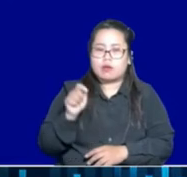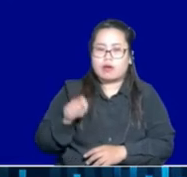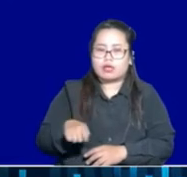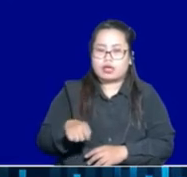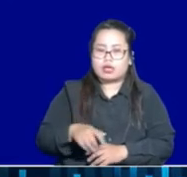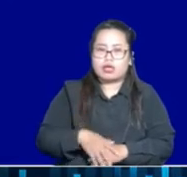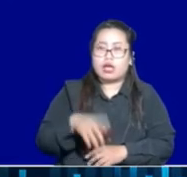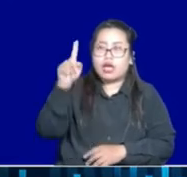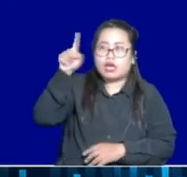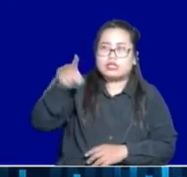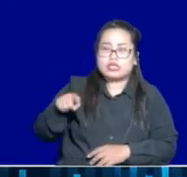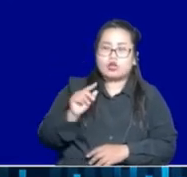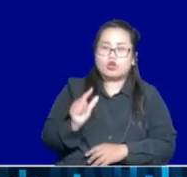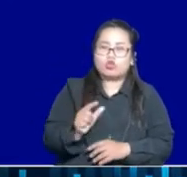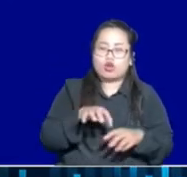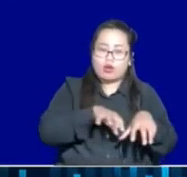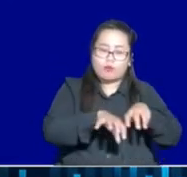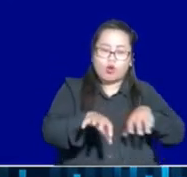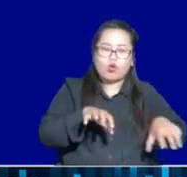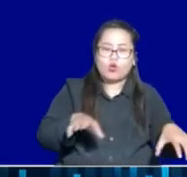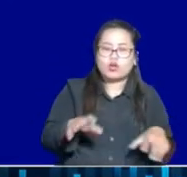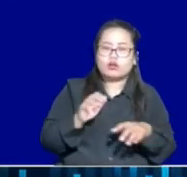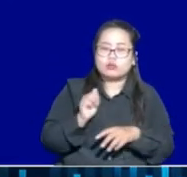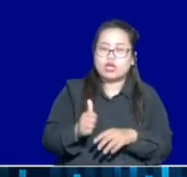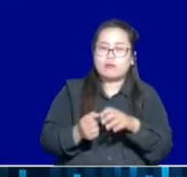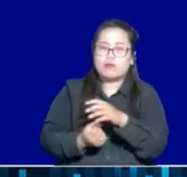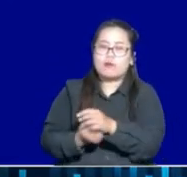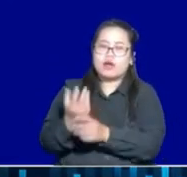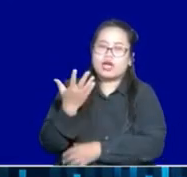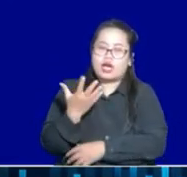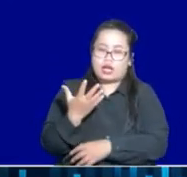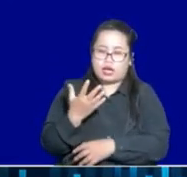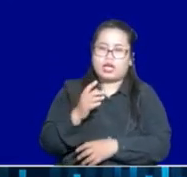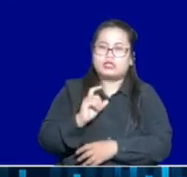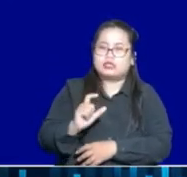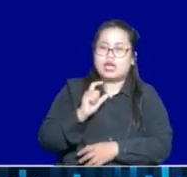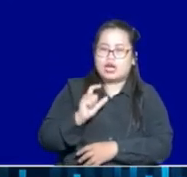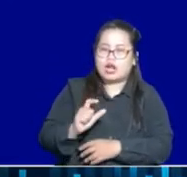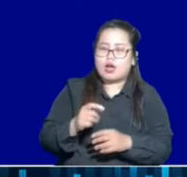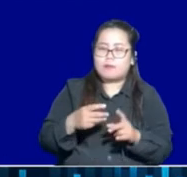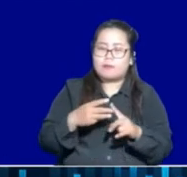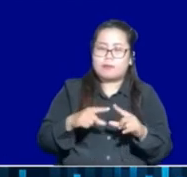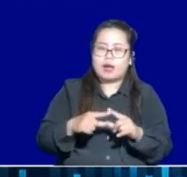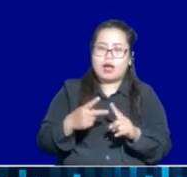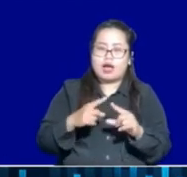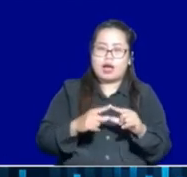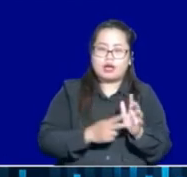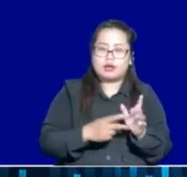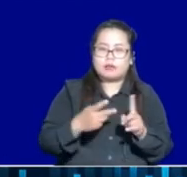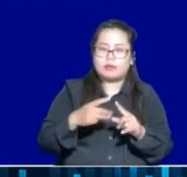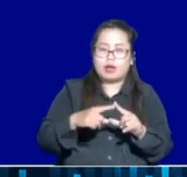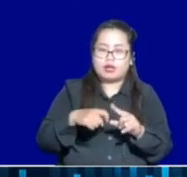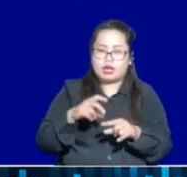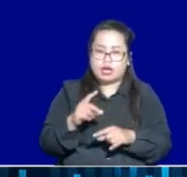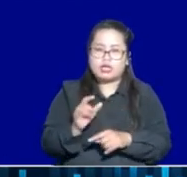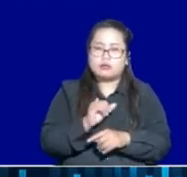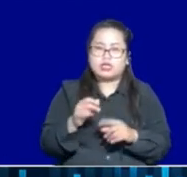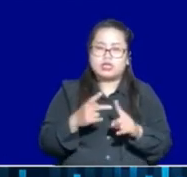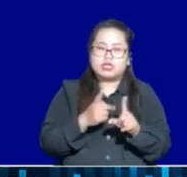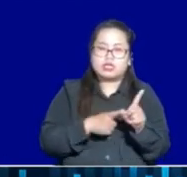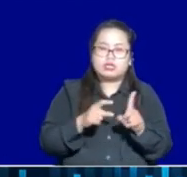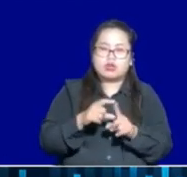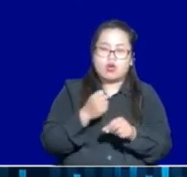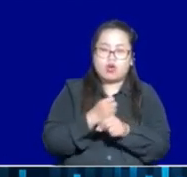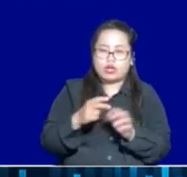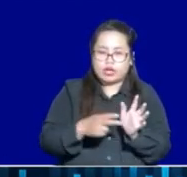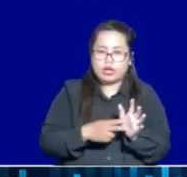develop alternative fuels that are green, like hydrogen, ammonia, methanol, green hydrocarbons,